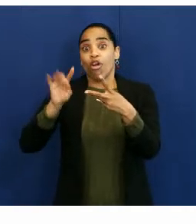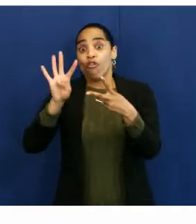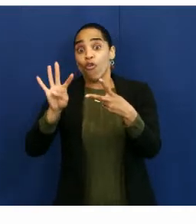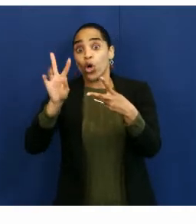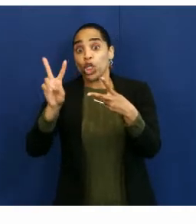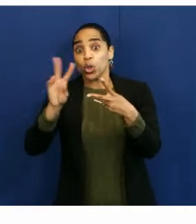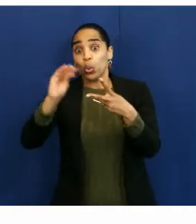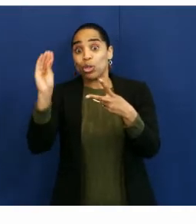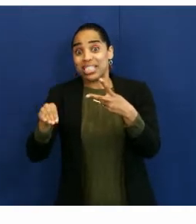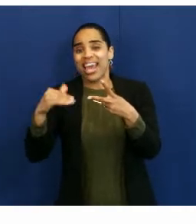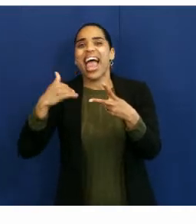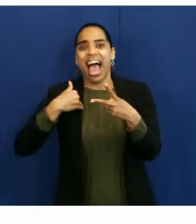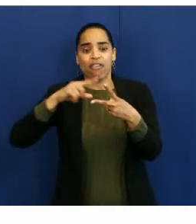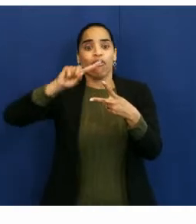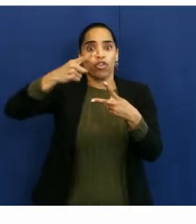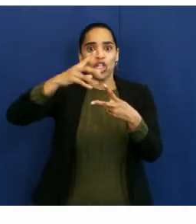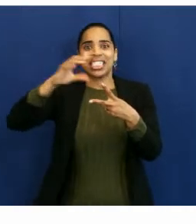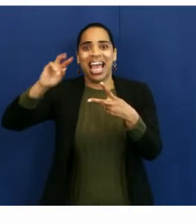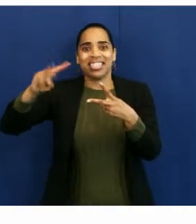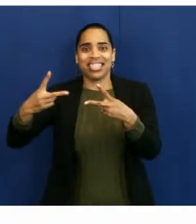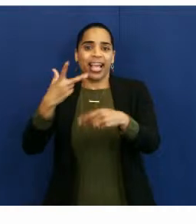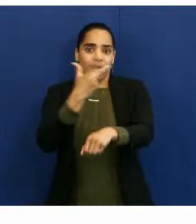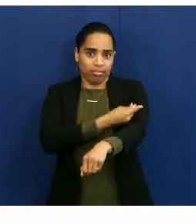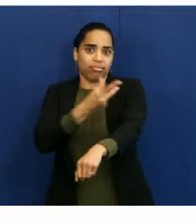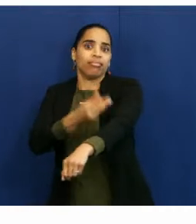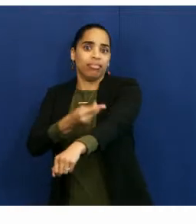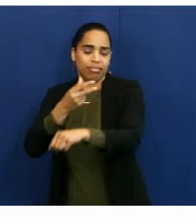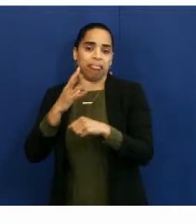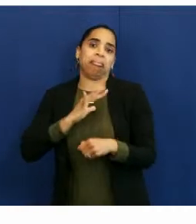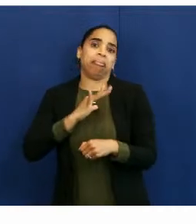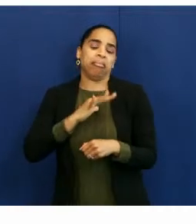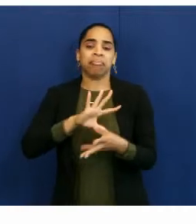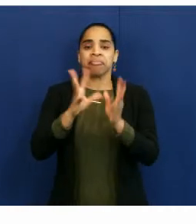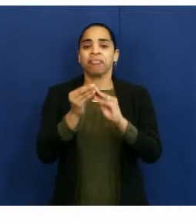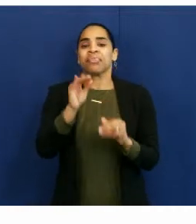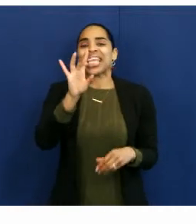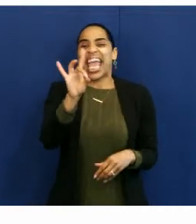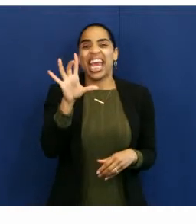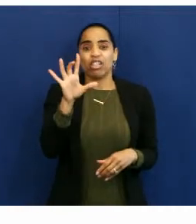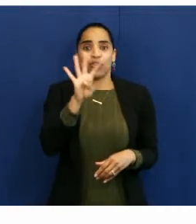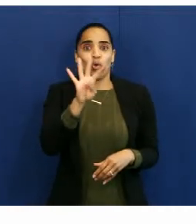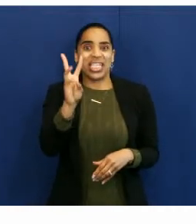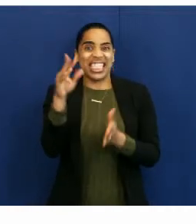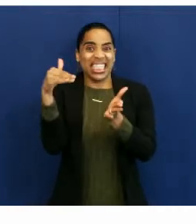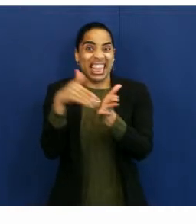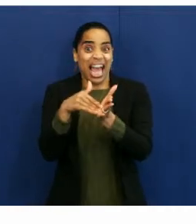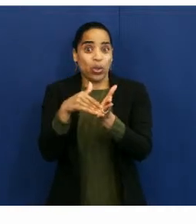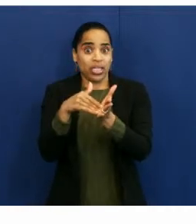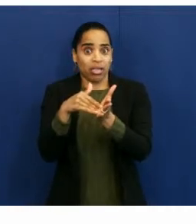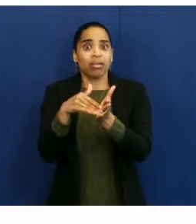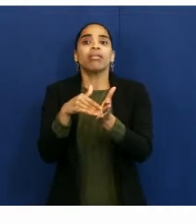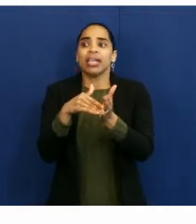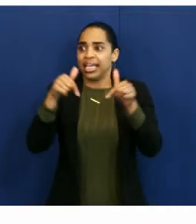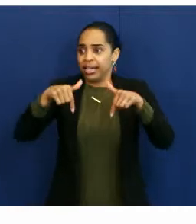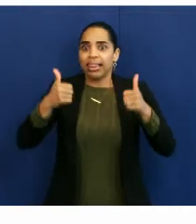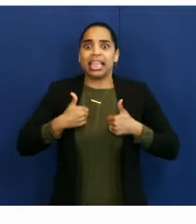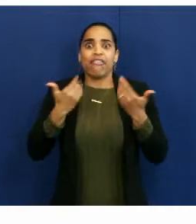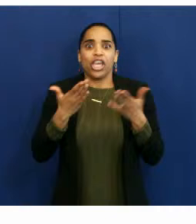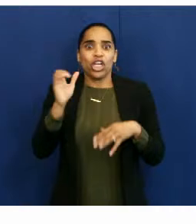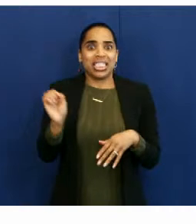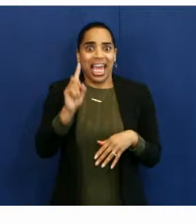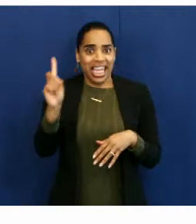the way towards our goal with fully vaccinated. Again, 846,000 San Diegans fully